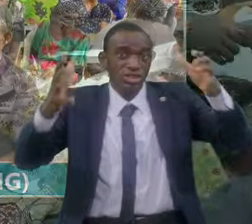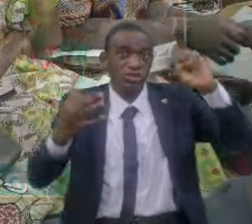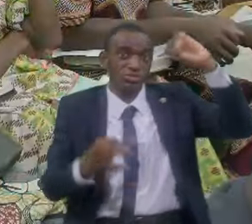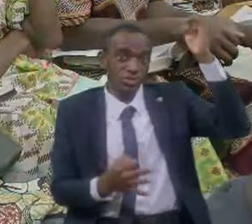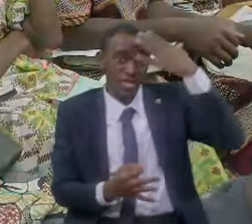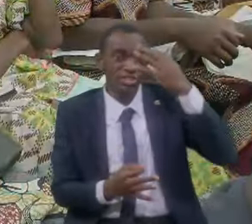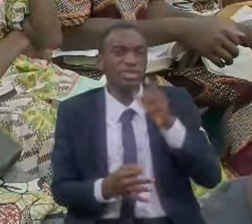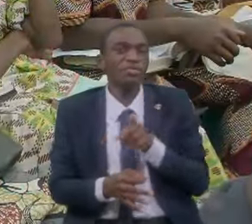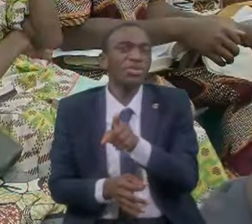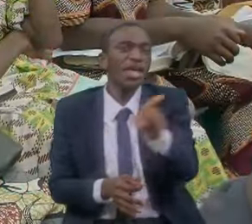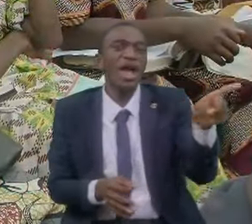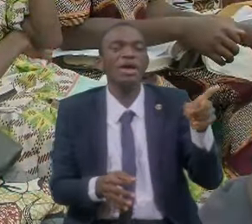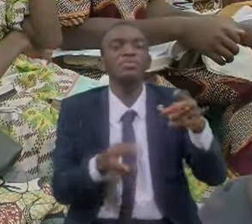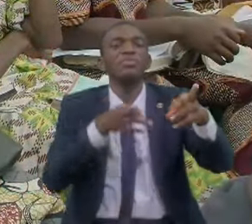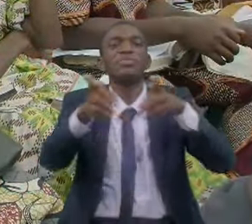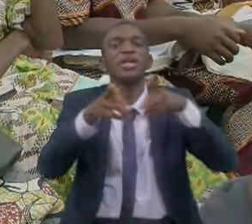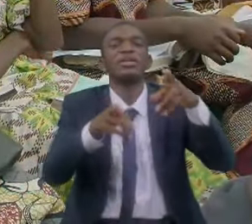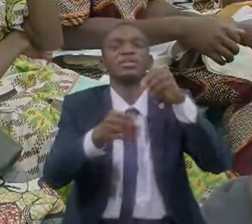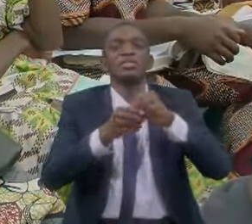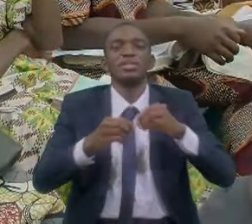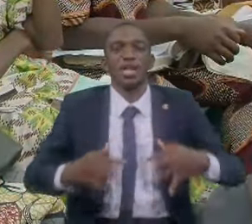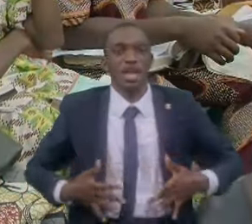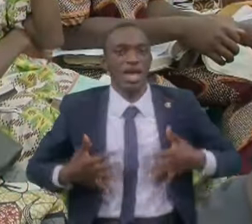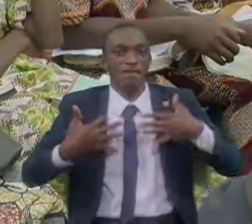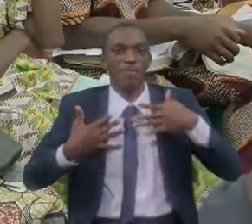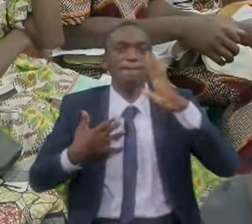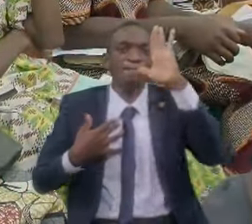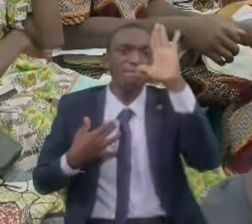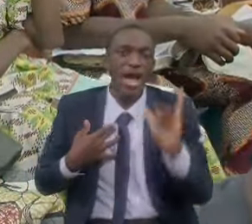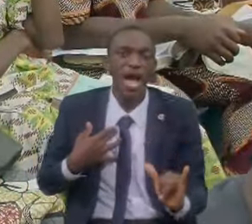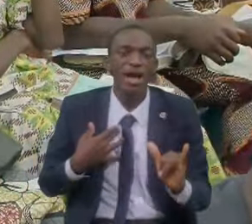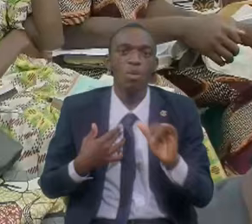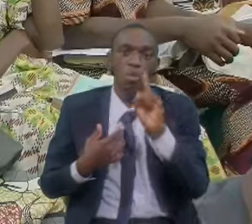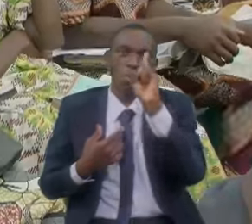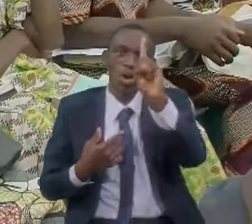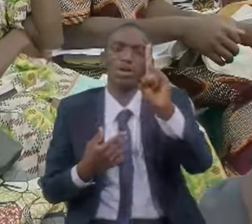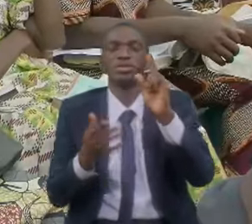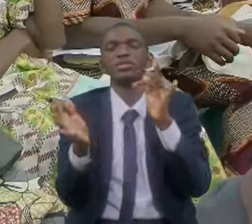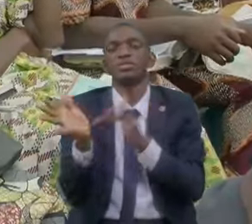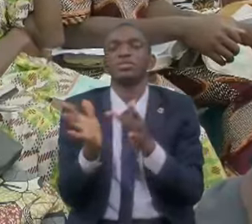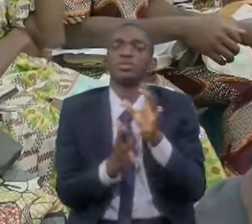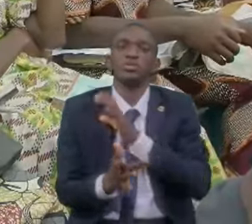life by one Jesus Christ. Amen. Amen.